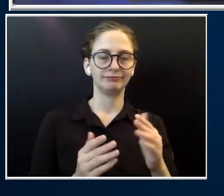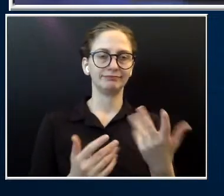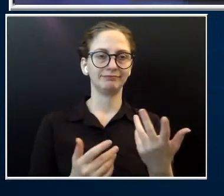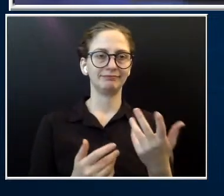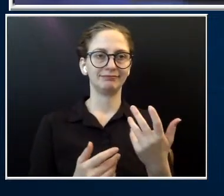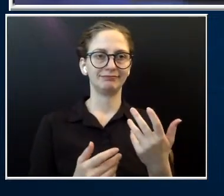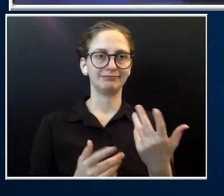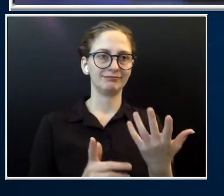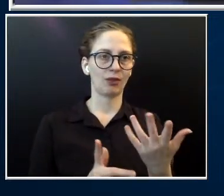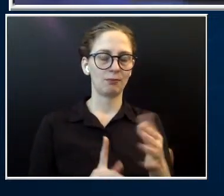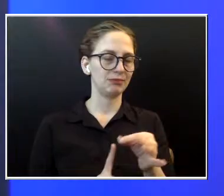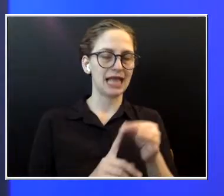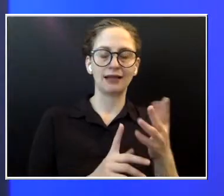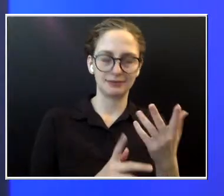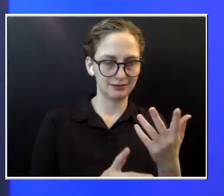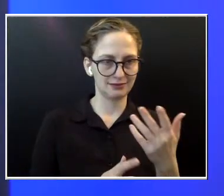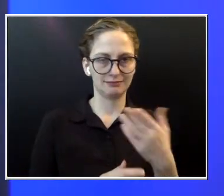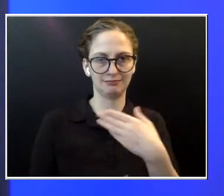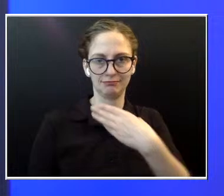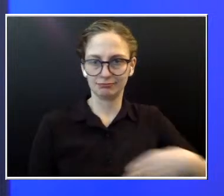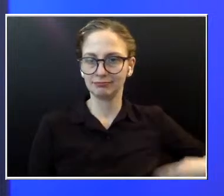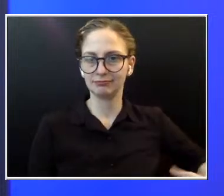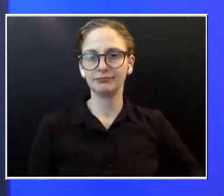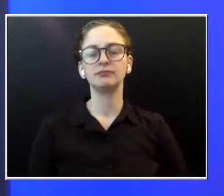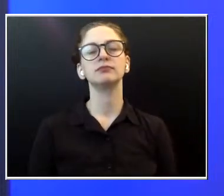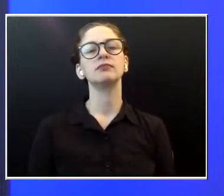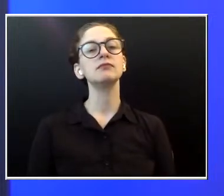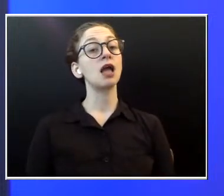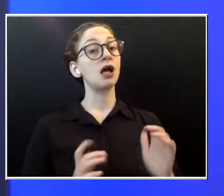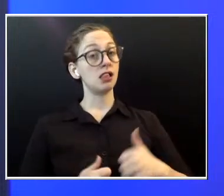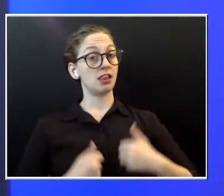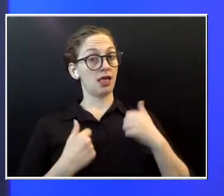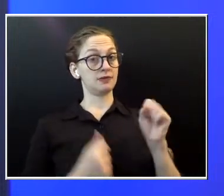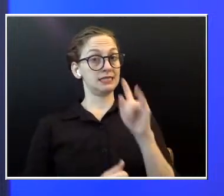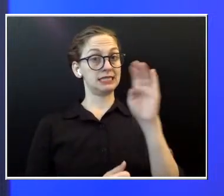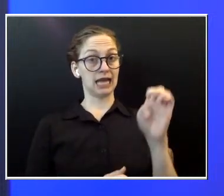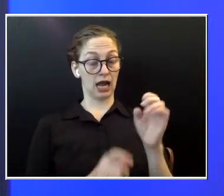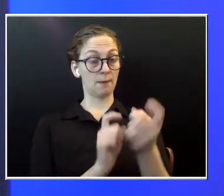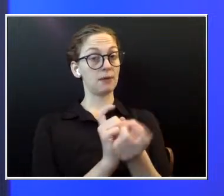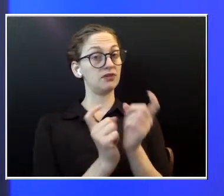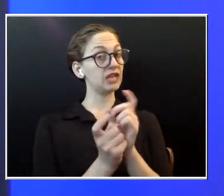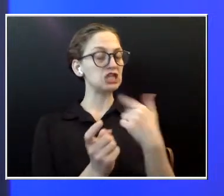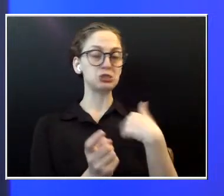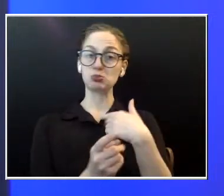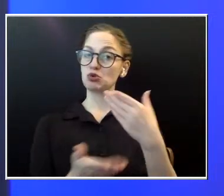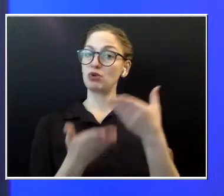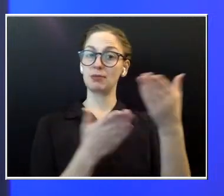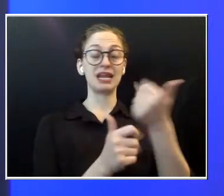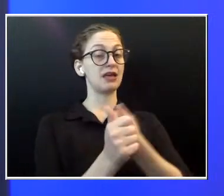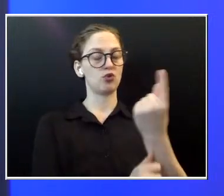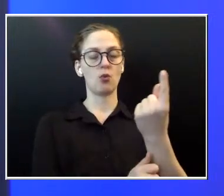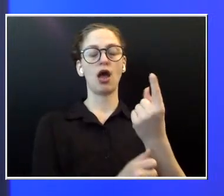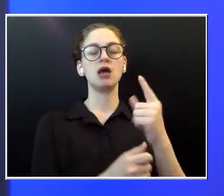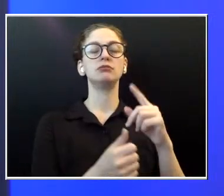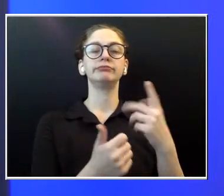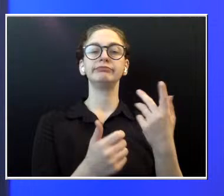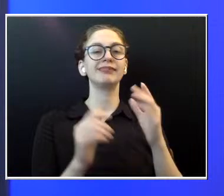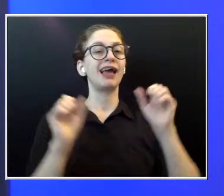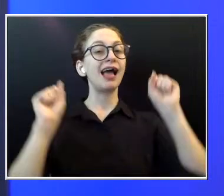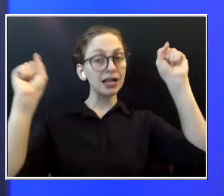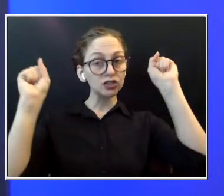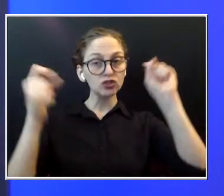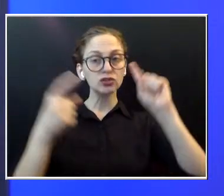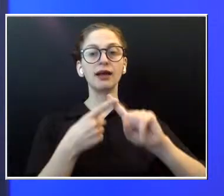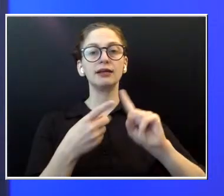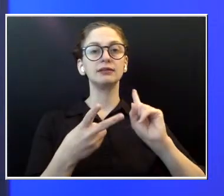So in terms of lifestyle modifications, which we recommend to everyone, it is exercise, limit alcohol, healthy